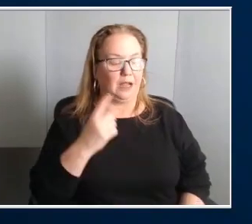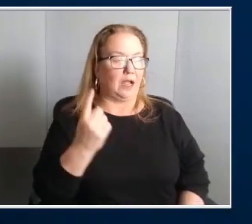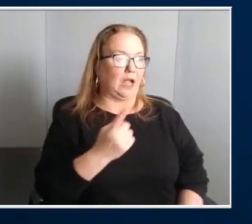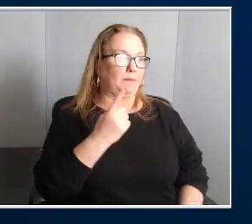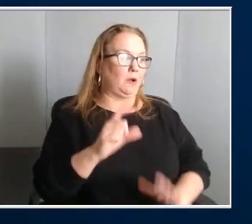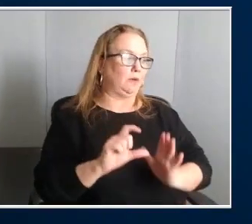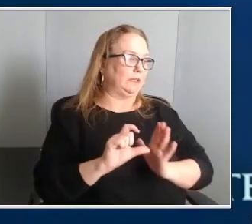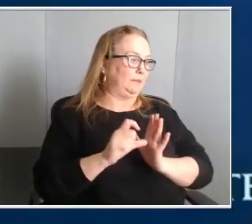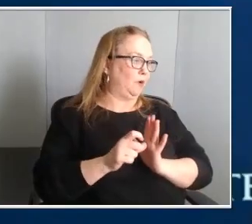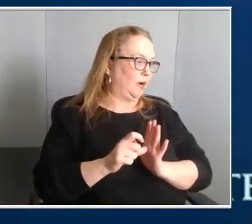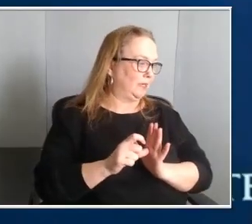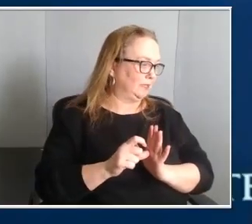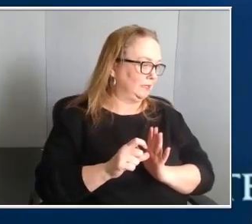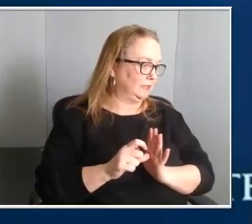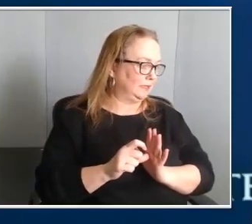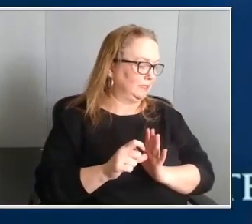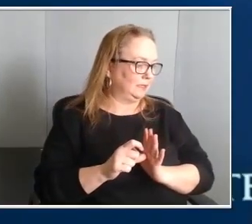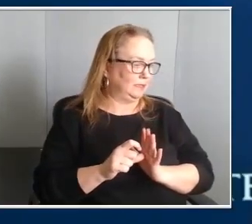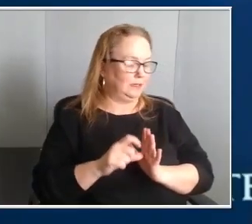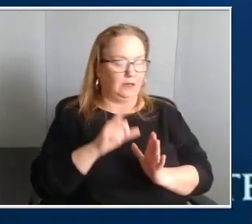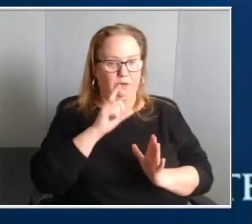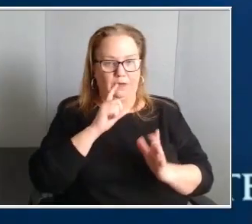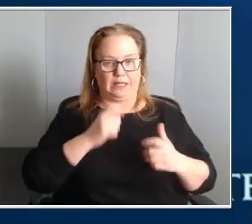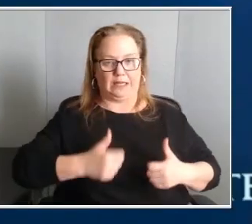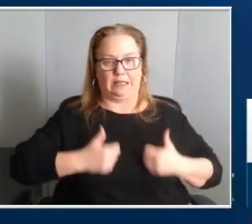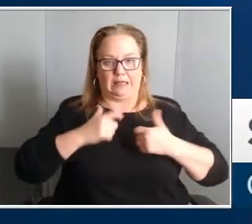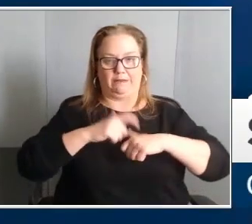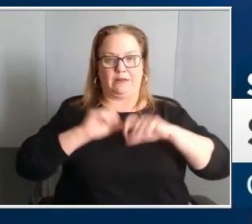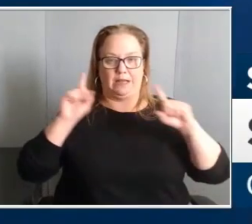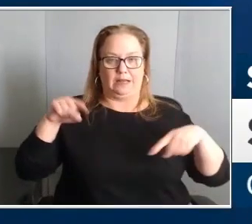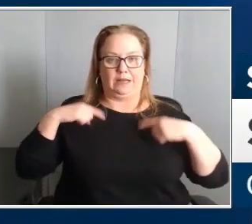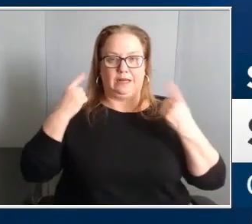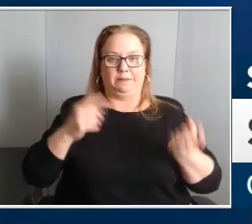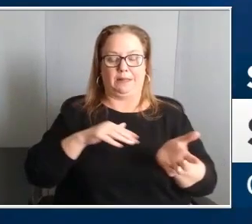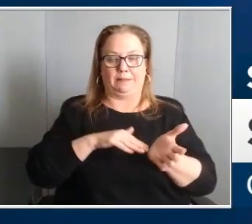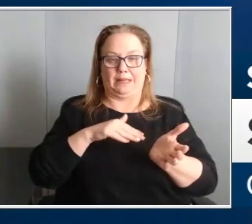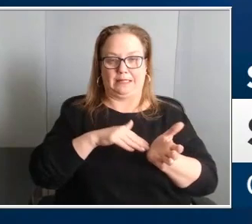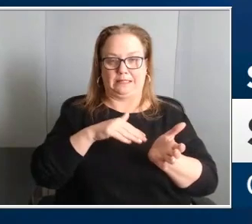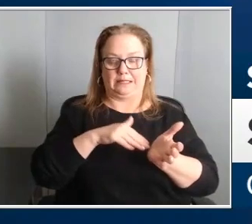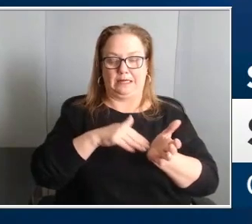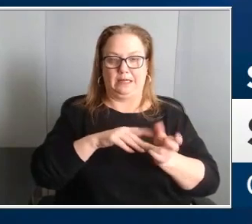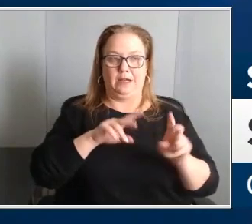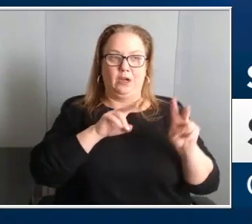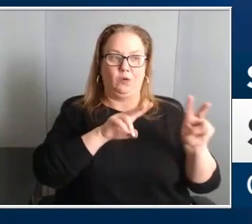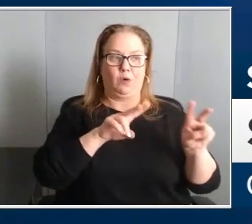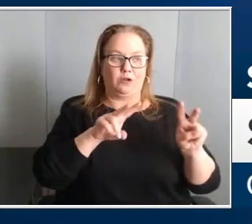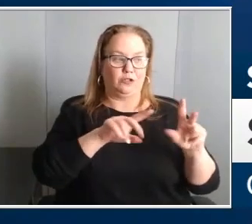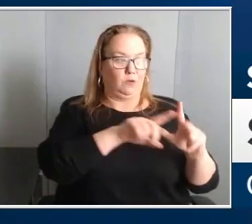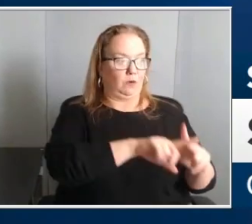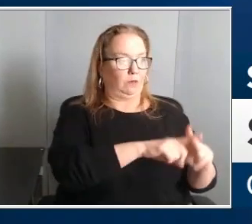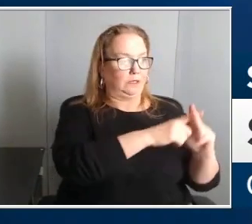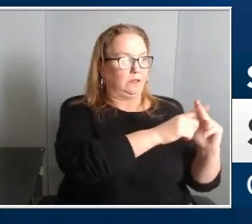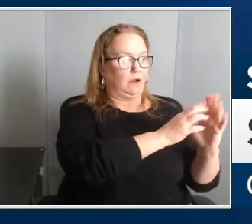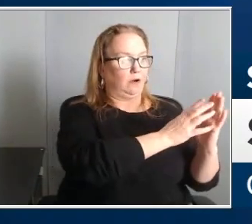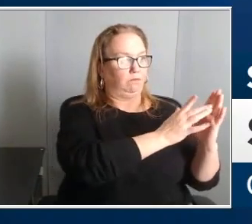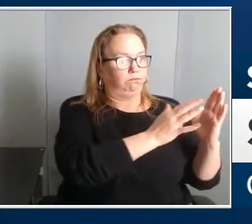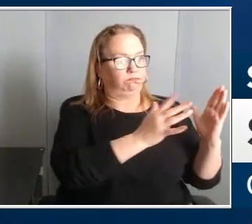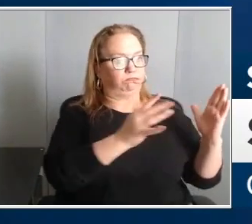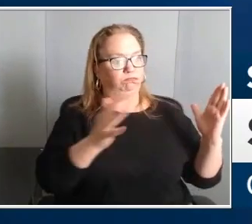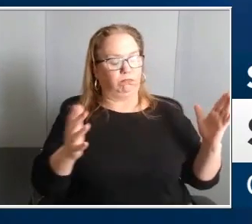spent really a lifetime in medicine, and having been able to watch where we started from and where we are